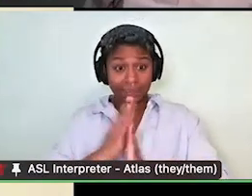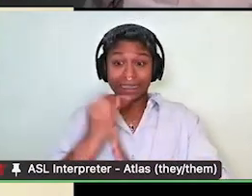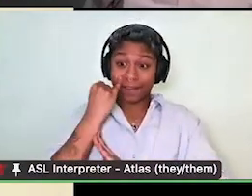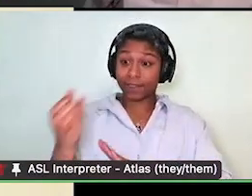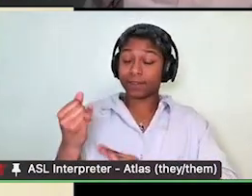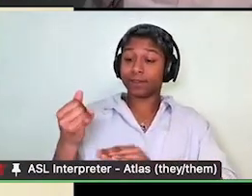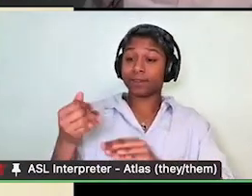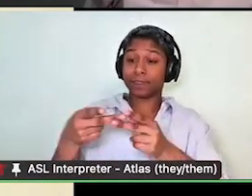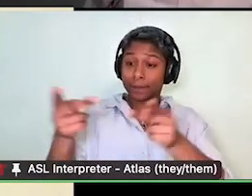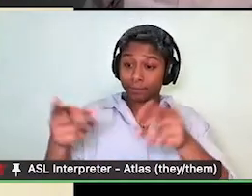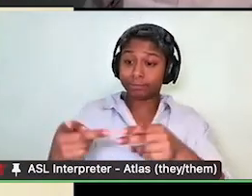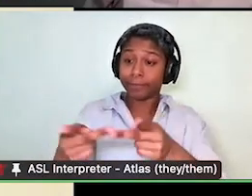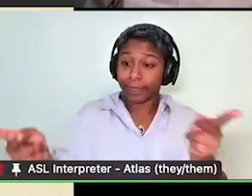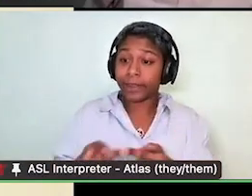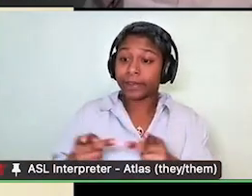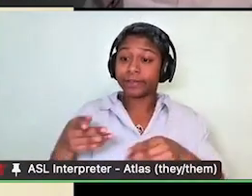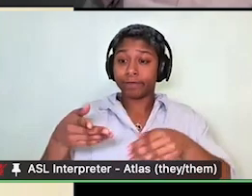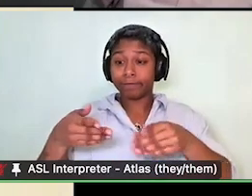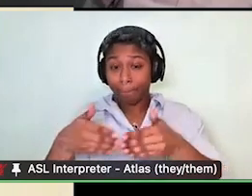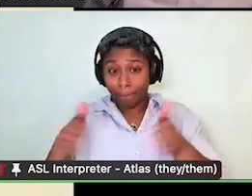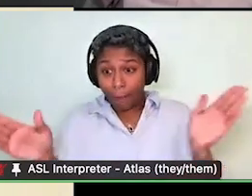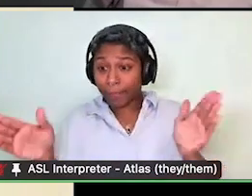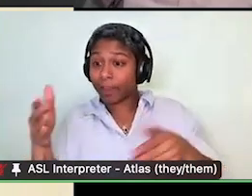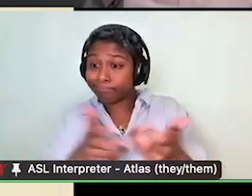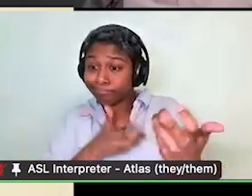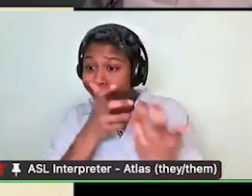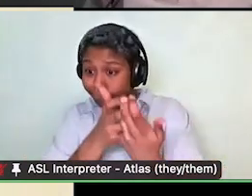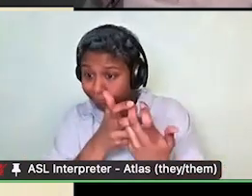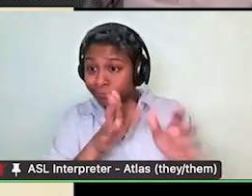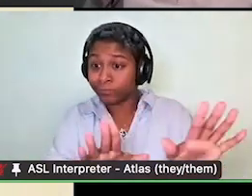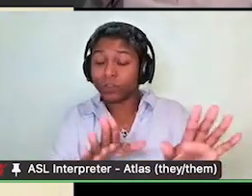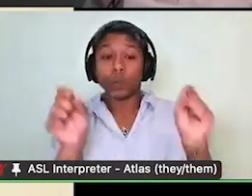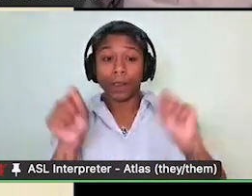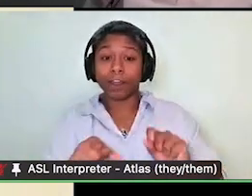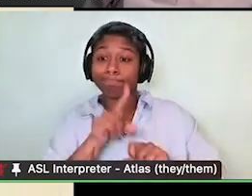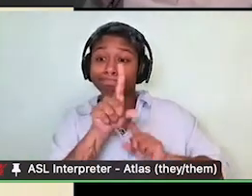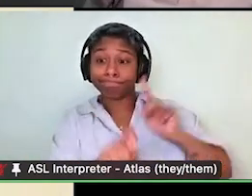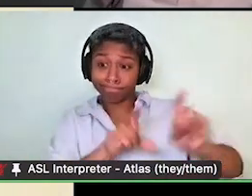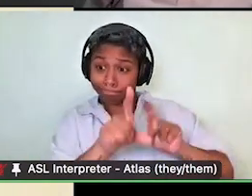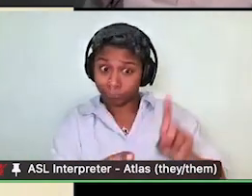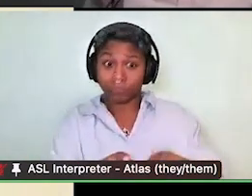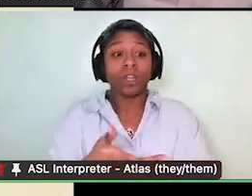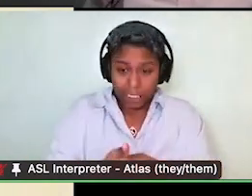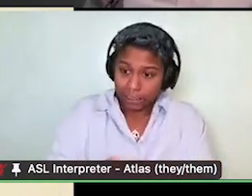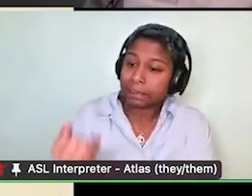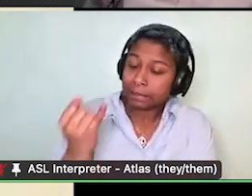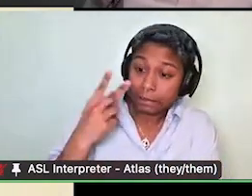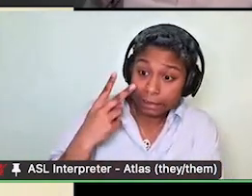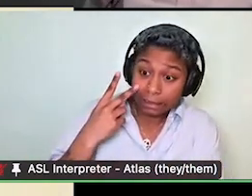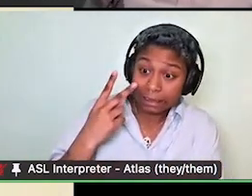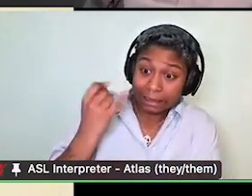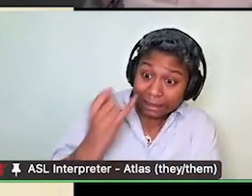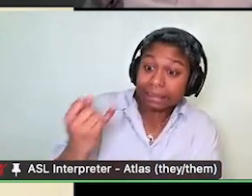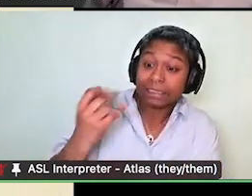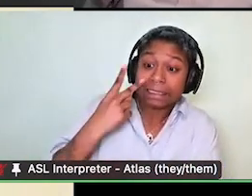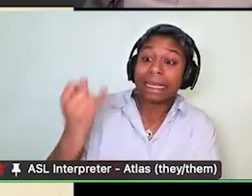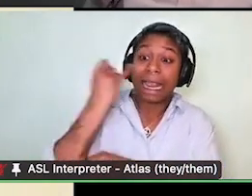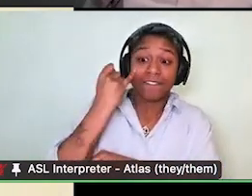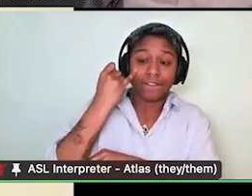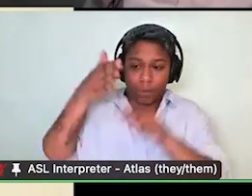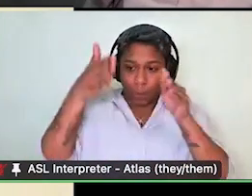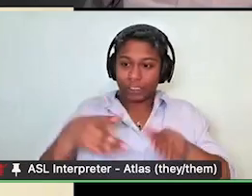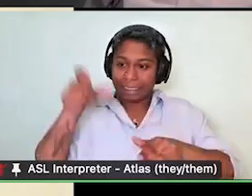questions in order to assess the person's need for the service animal. The first question is this a service